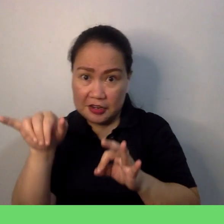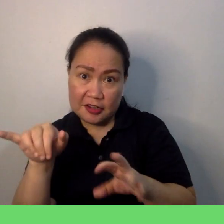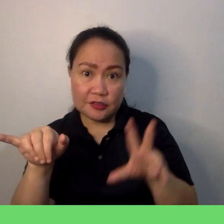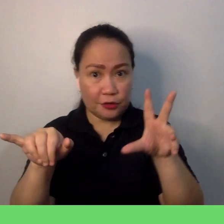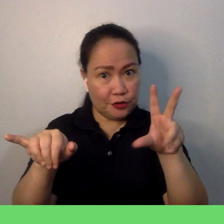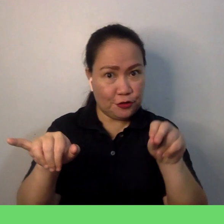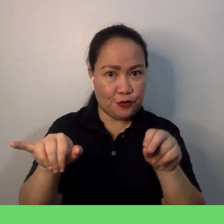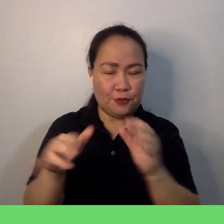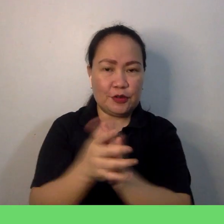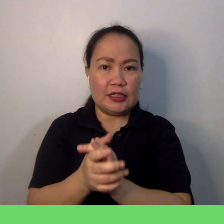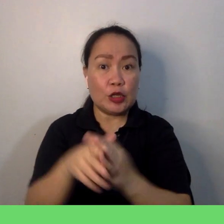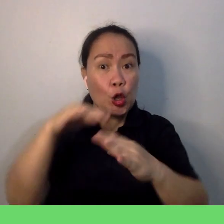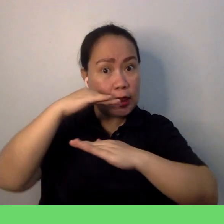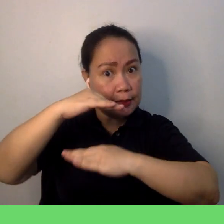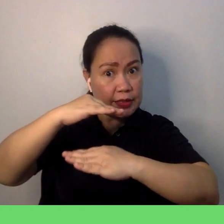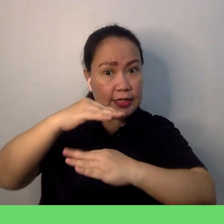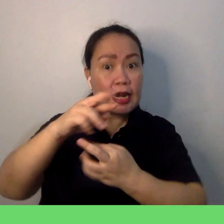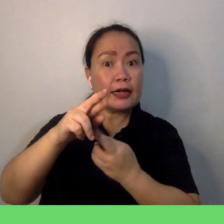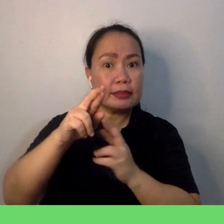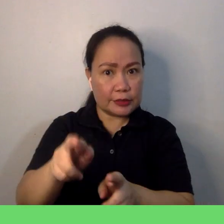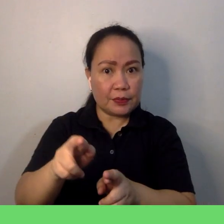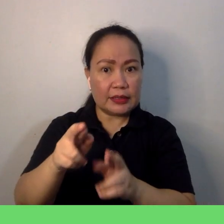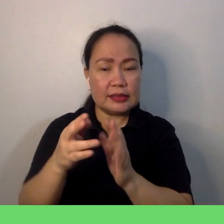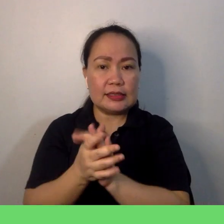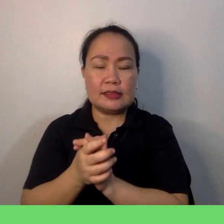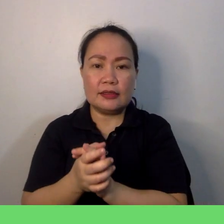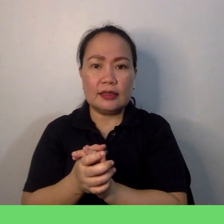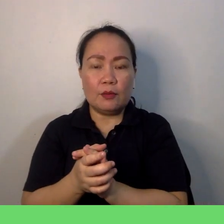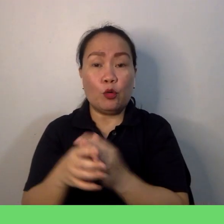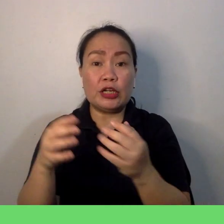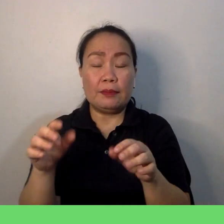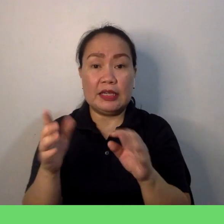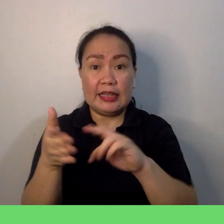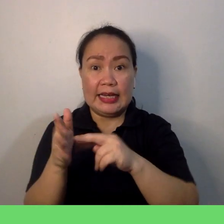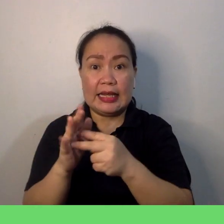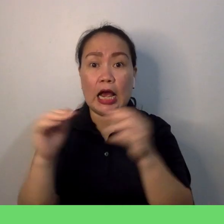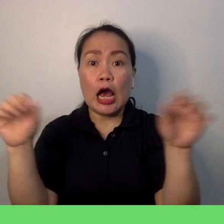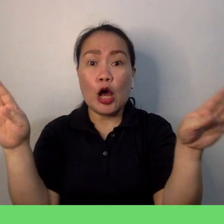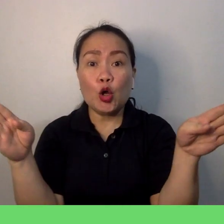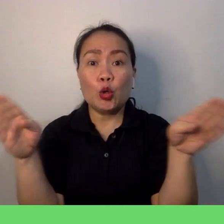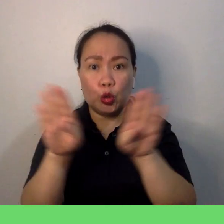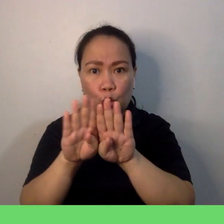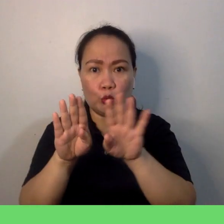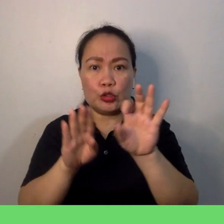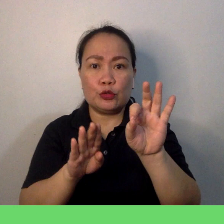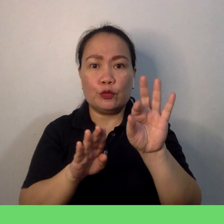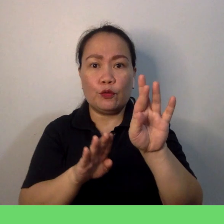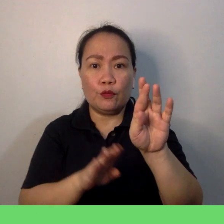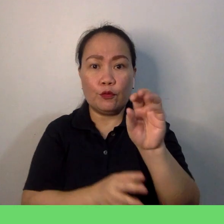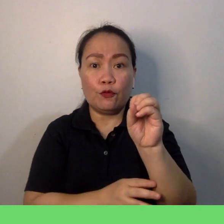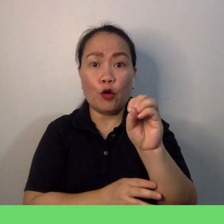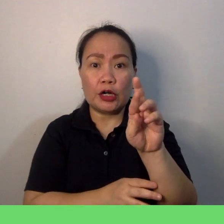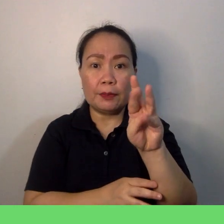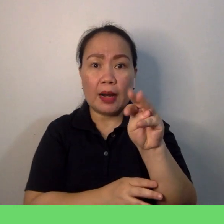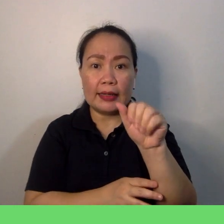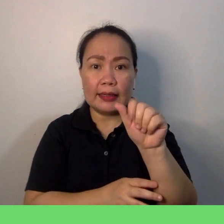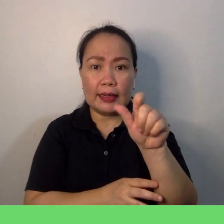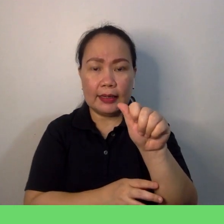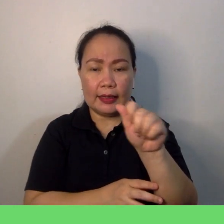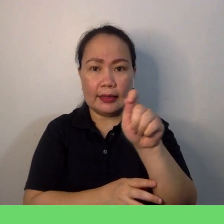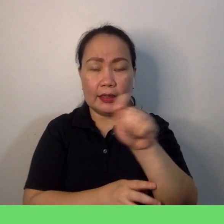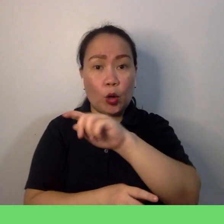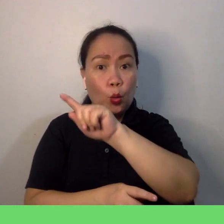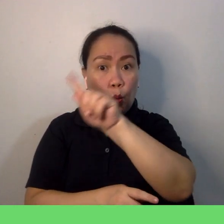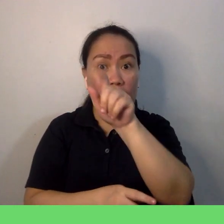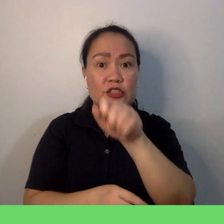no, agree, disagree. Okay? So, yun lang po yung mga examples ng closed format question. Pag sinabing